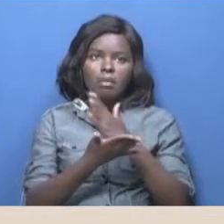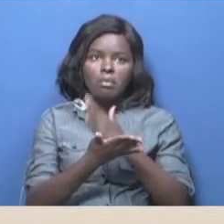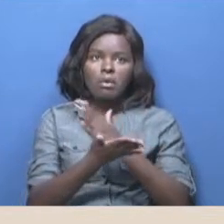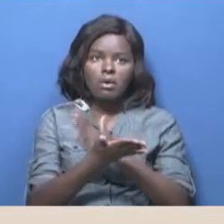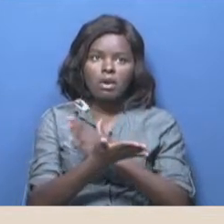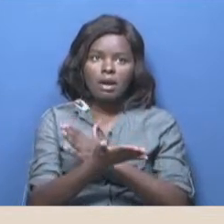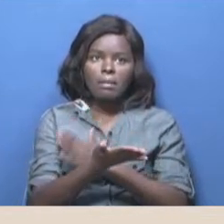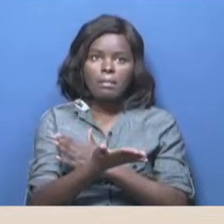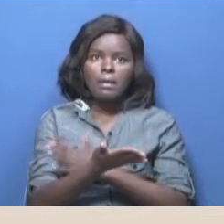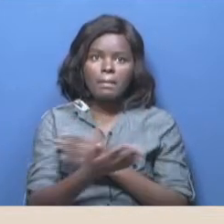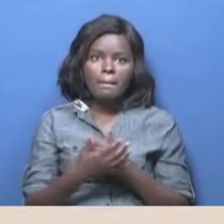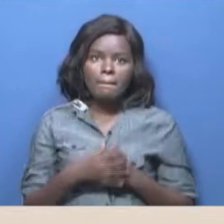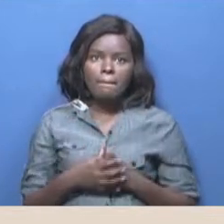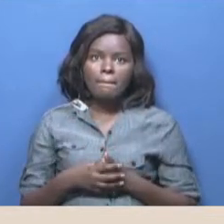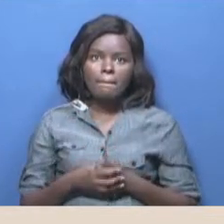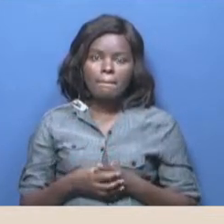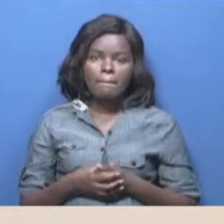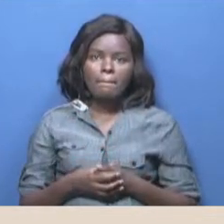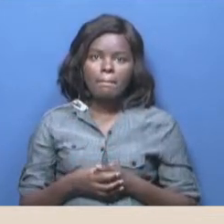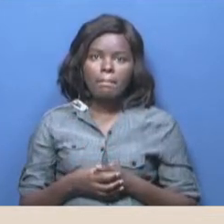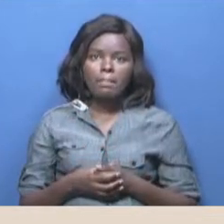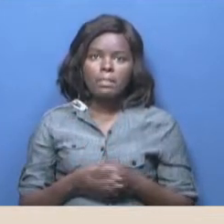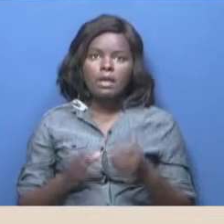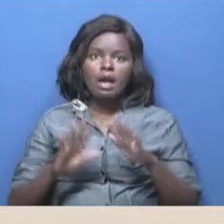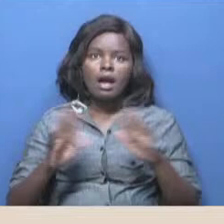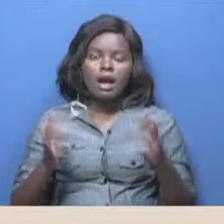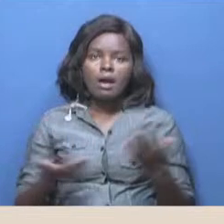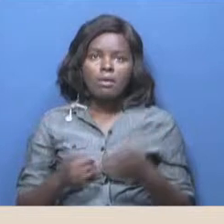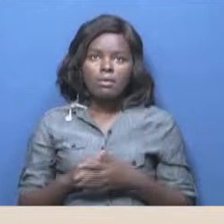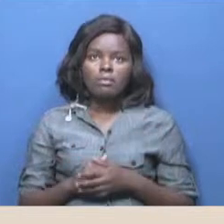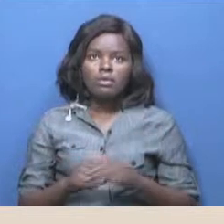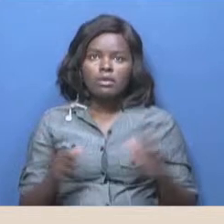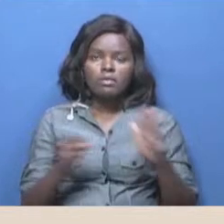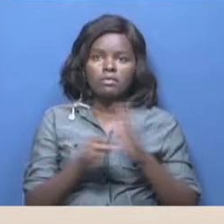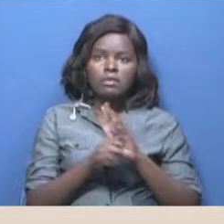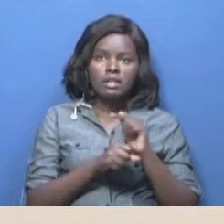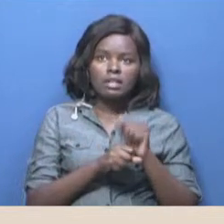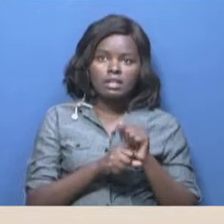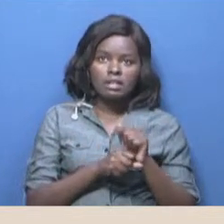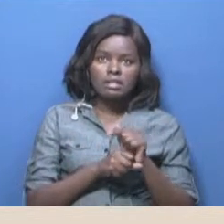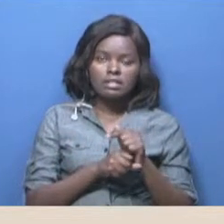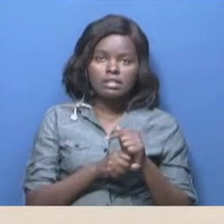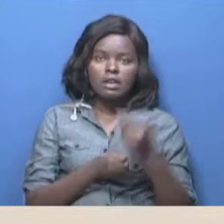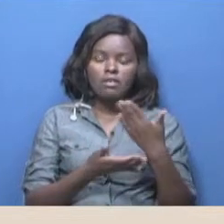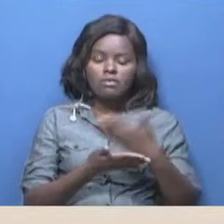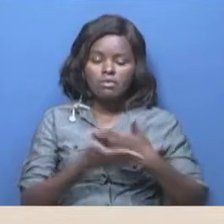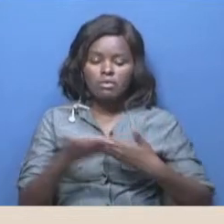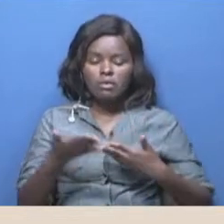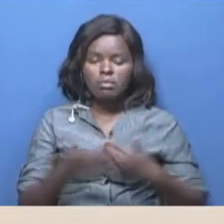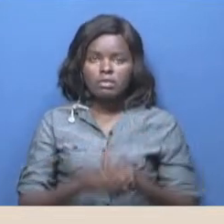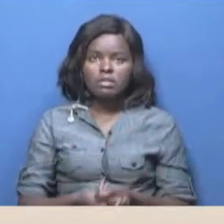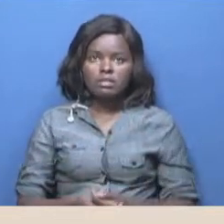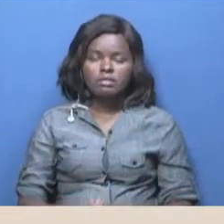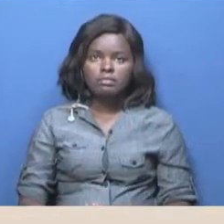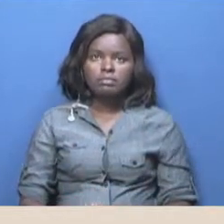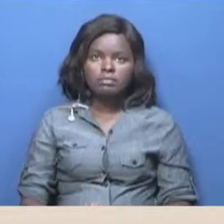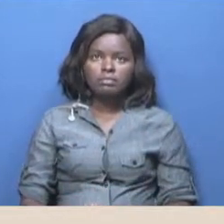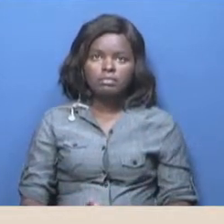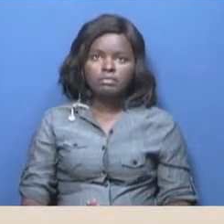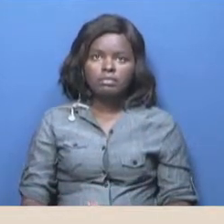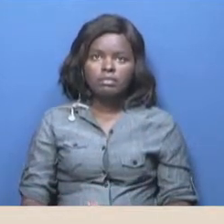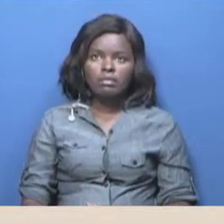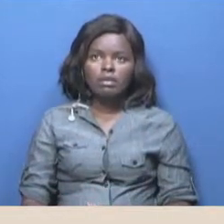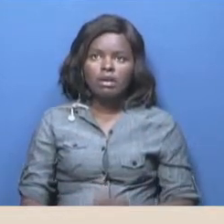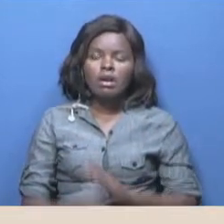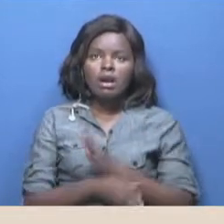simple instructions, on how to fill those forms for the required services.